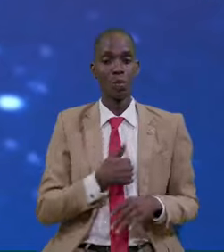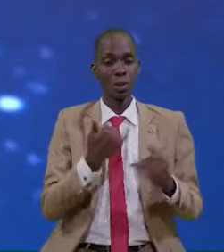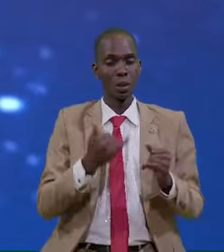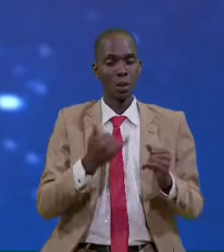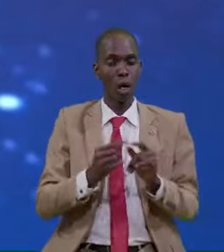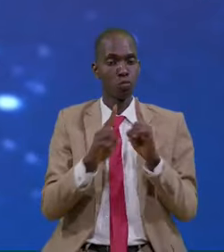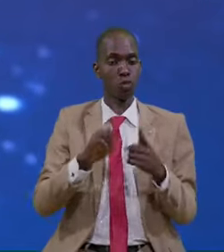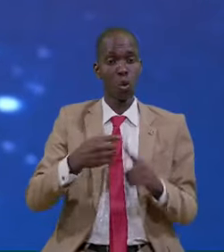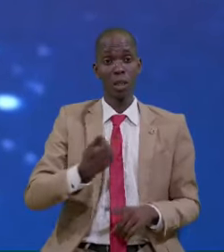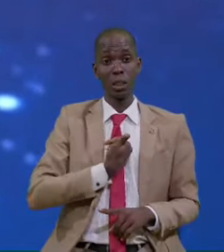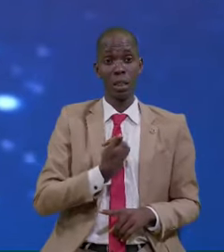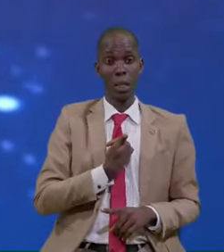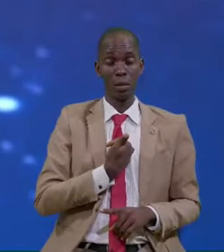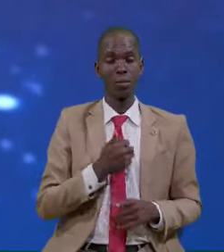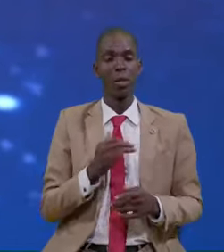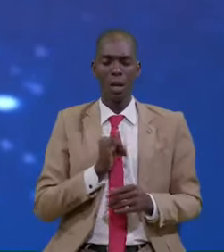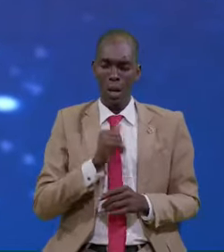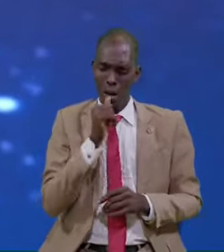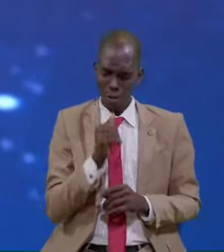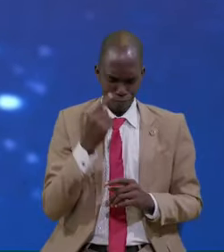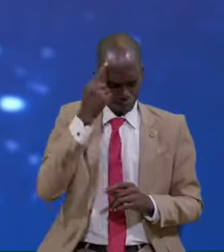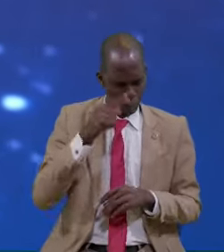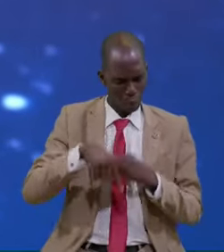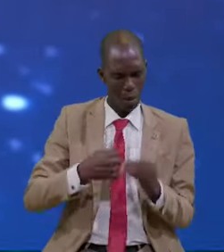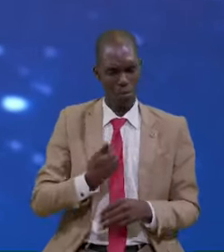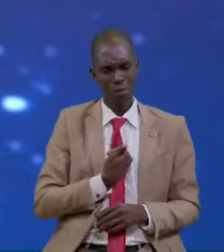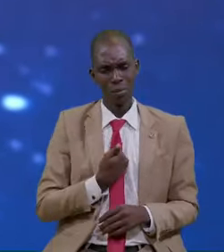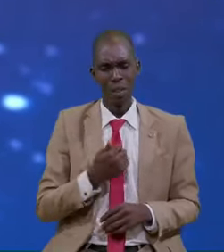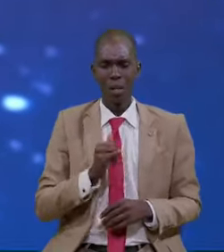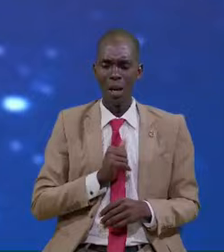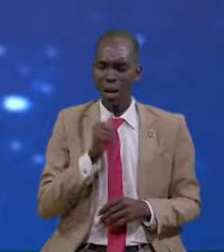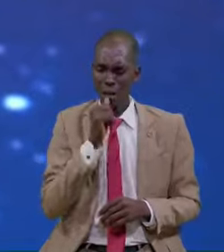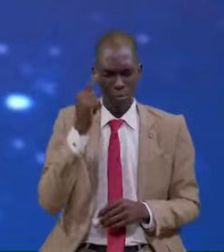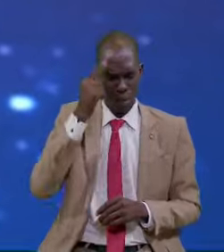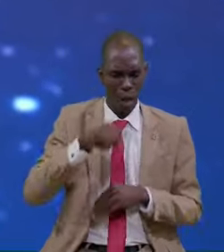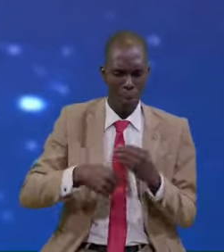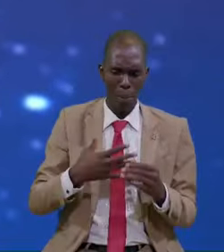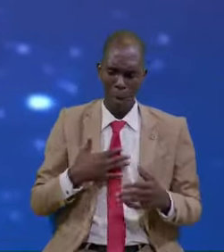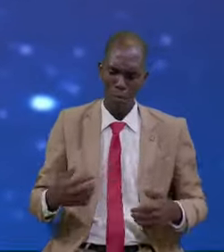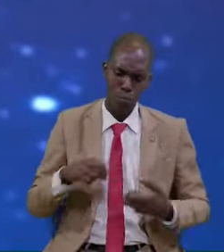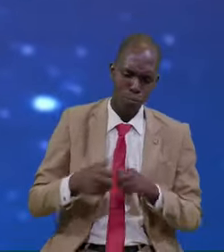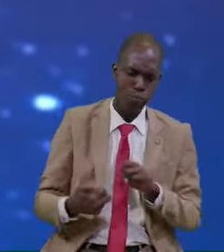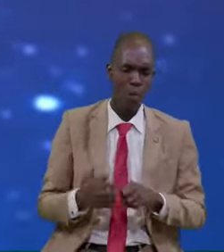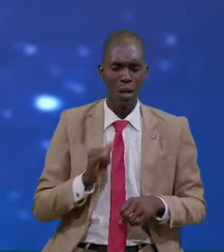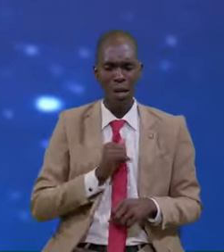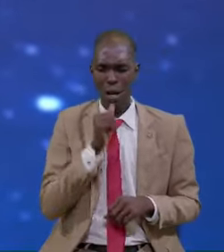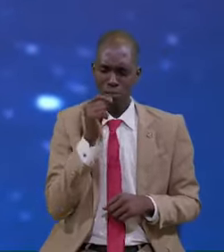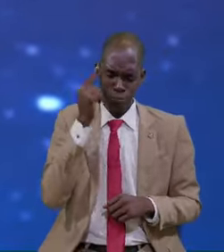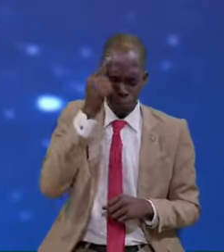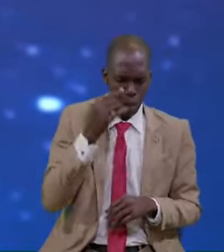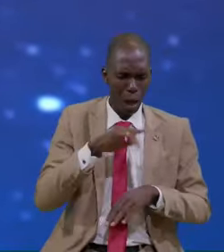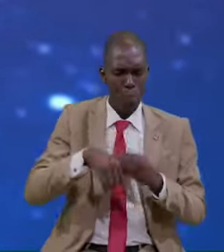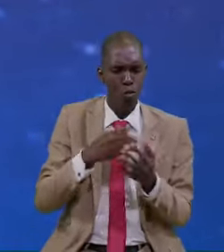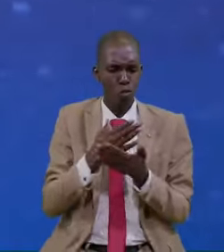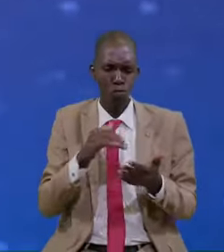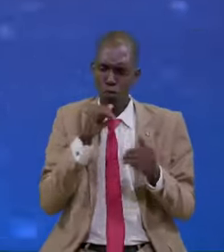to myself. I'm thinking about myself. I'm thinking about my challenges. I'm thinking about some impossibilities.